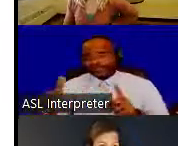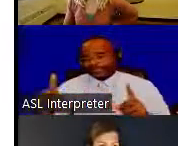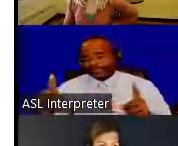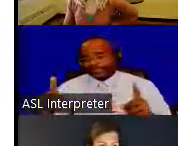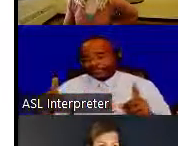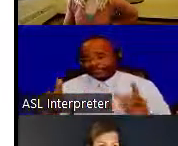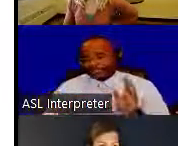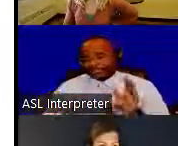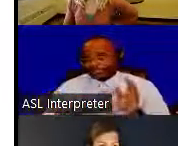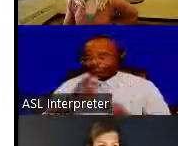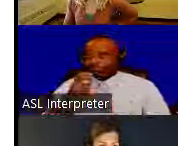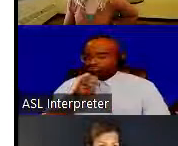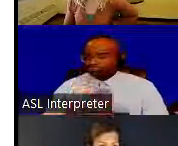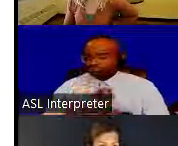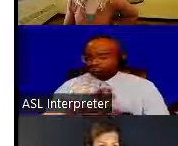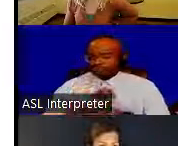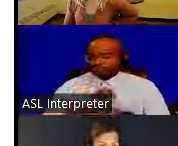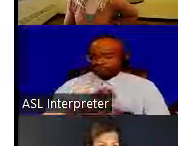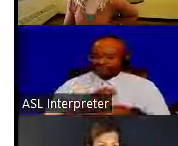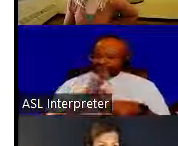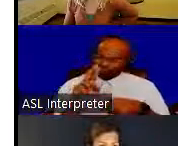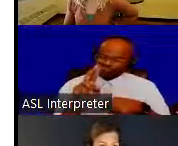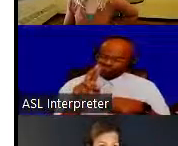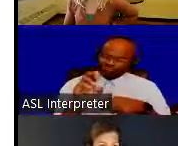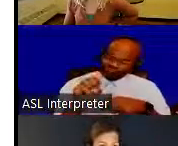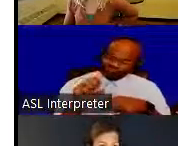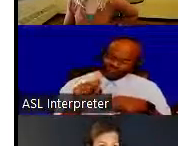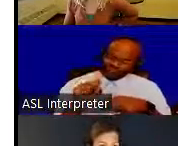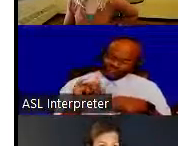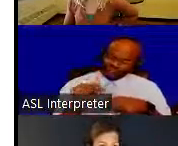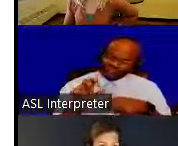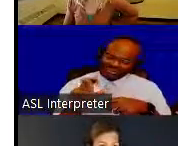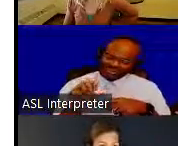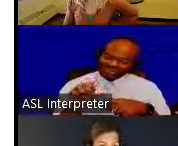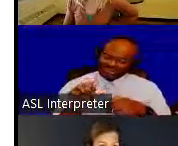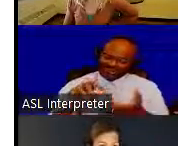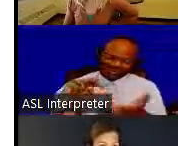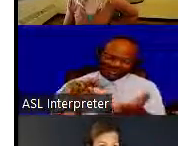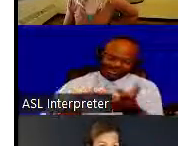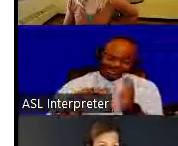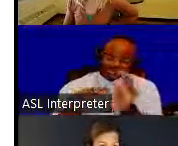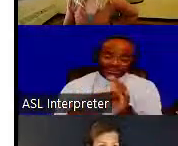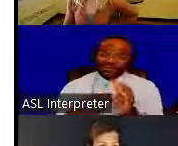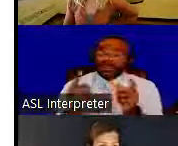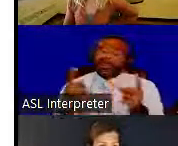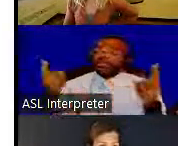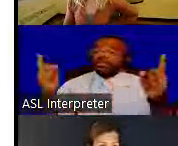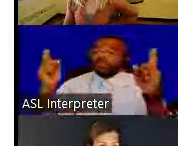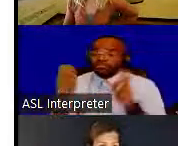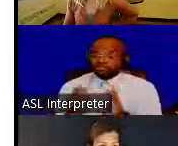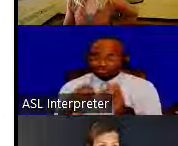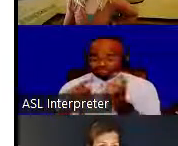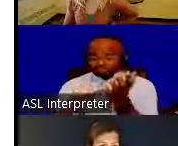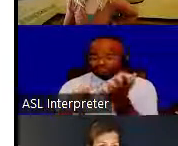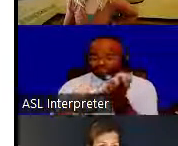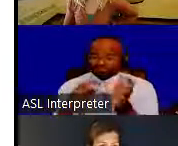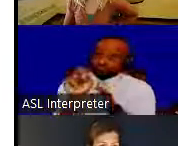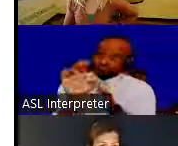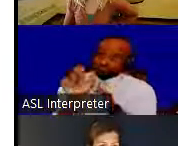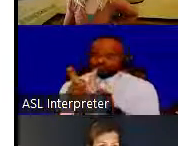sometimes hard to understand what's being meant when two different people can talk about resilience and leave with two very different ideas